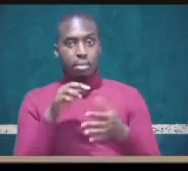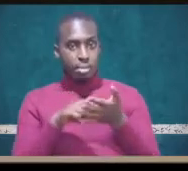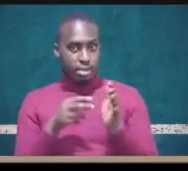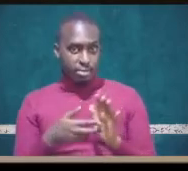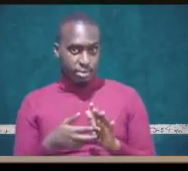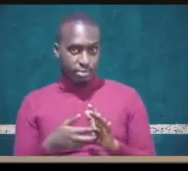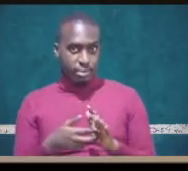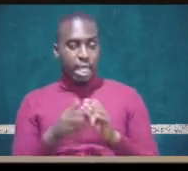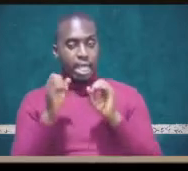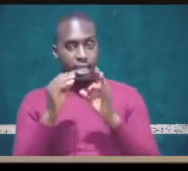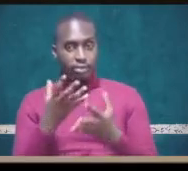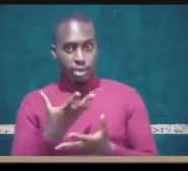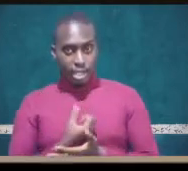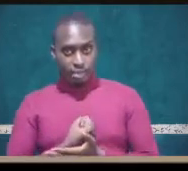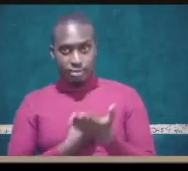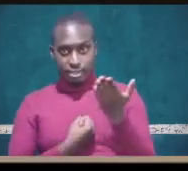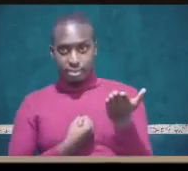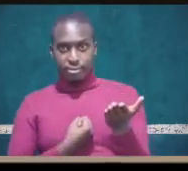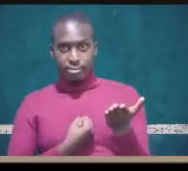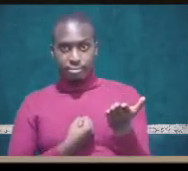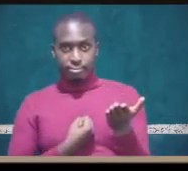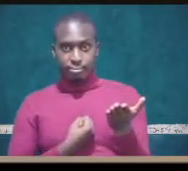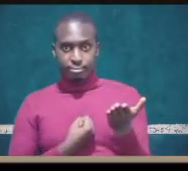that when you have this,